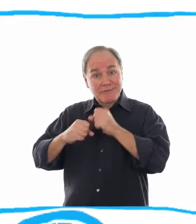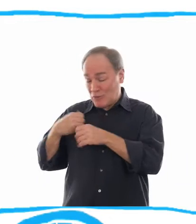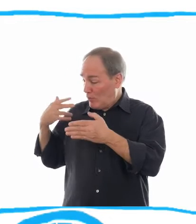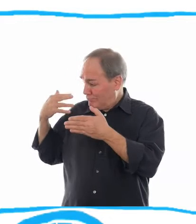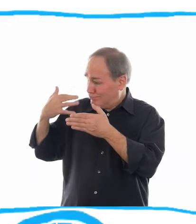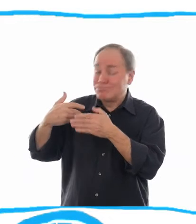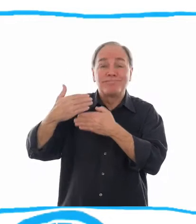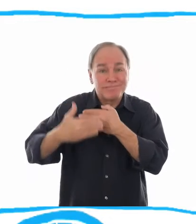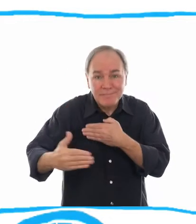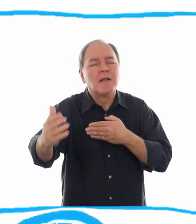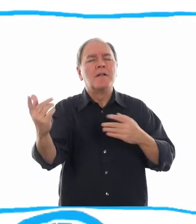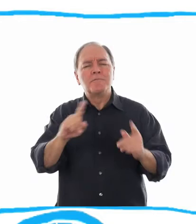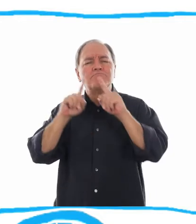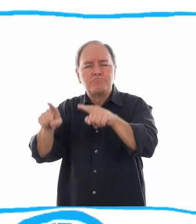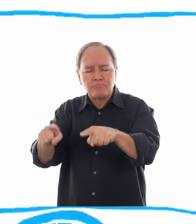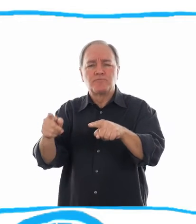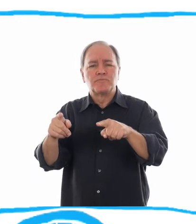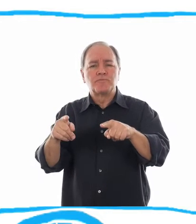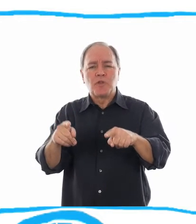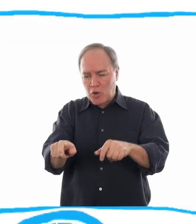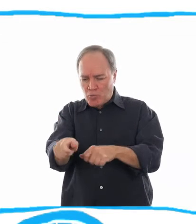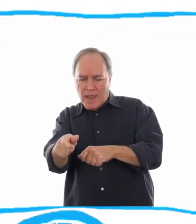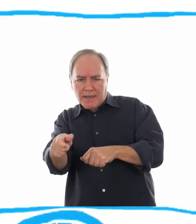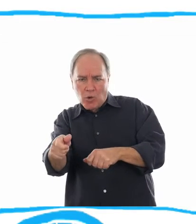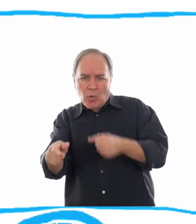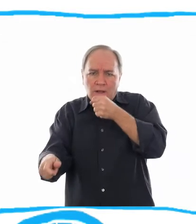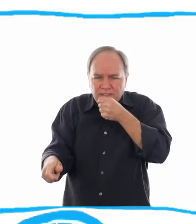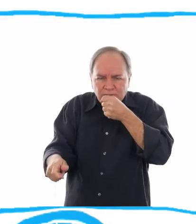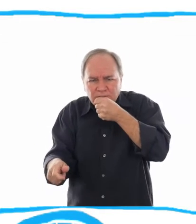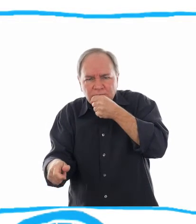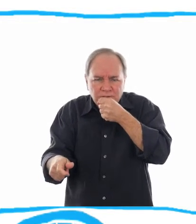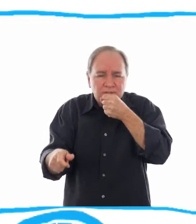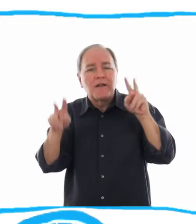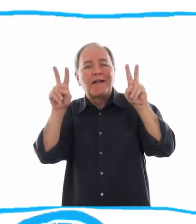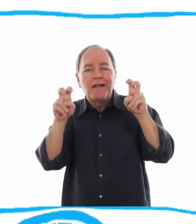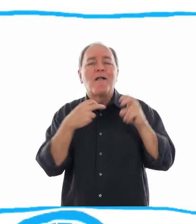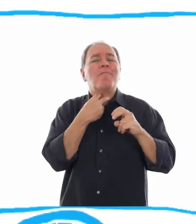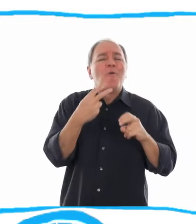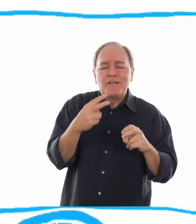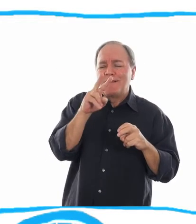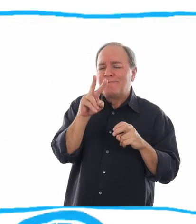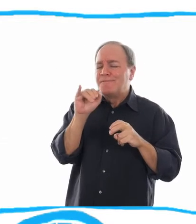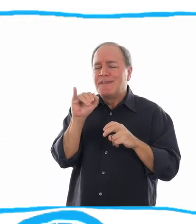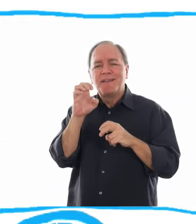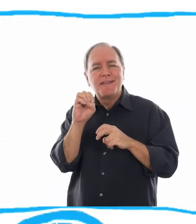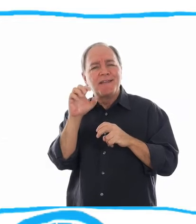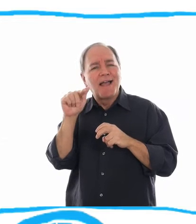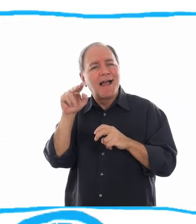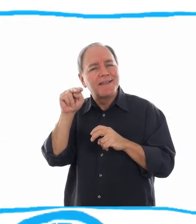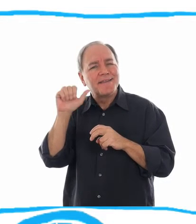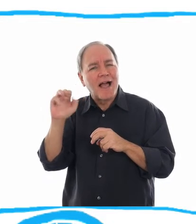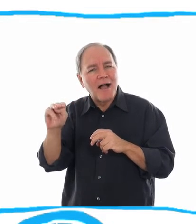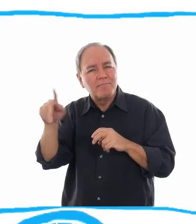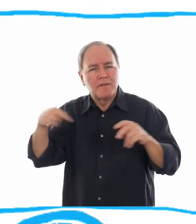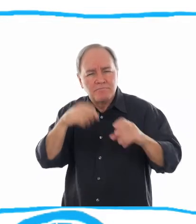Every Friday since I was 8 years old, I would go to the radio station and report for the Voice of Vietnam. I enjoy doing